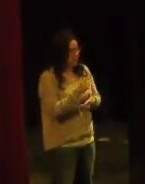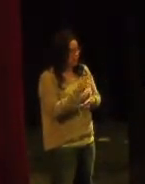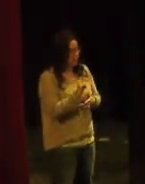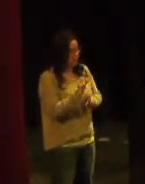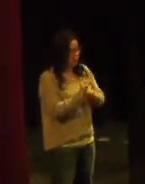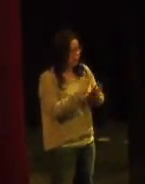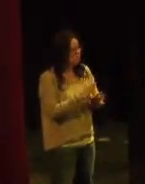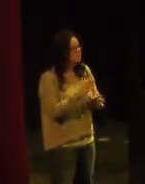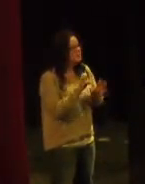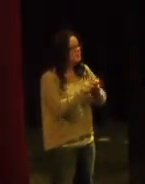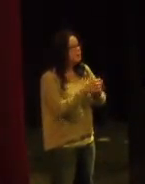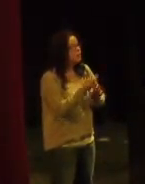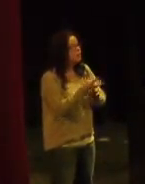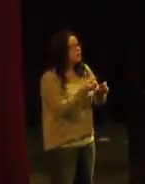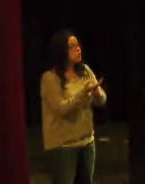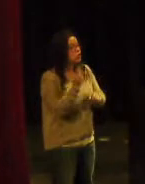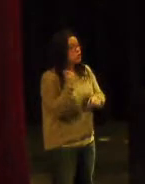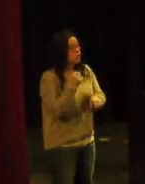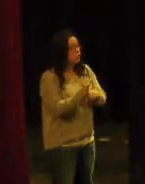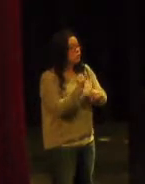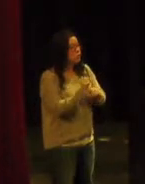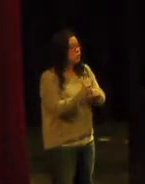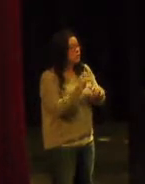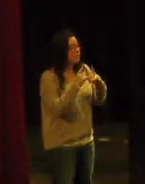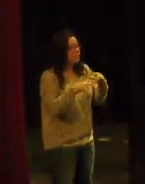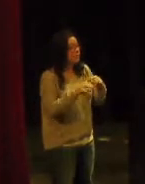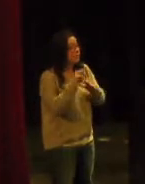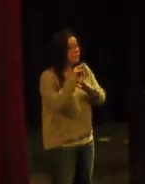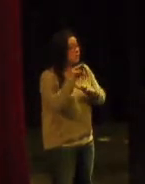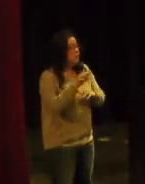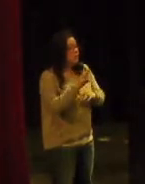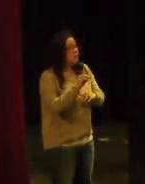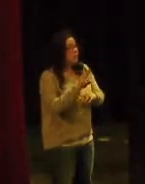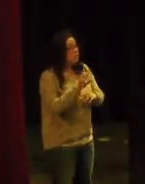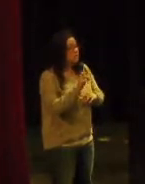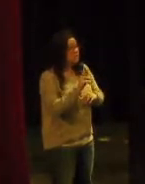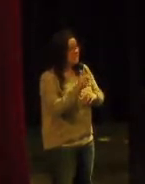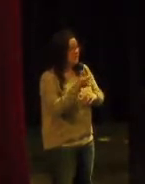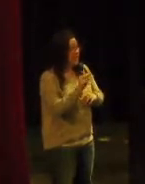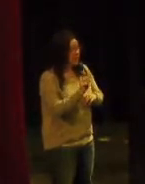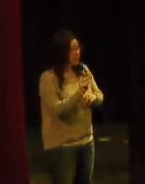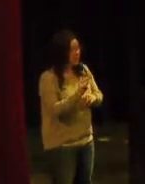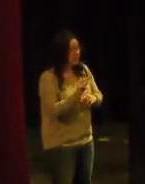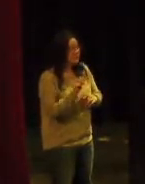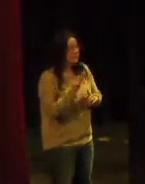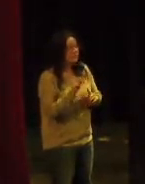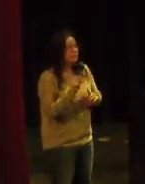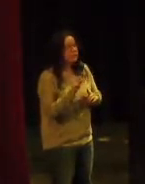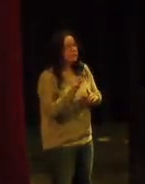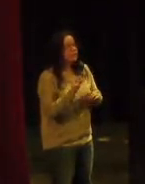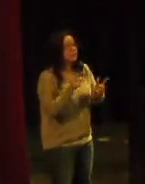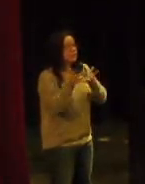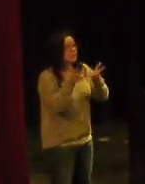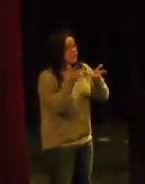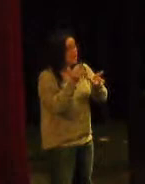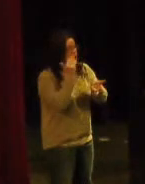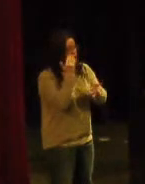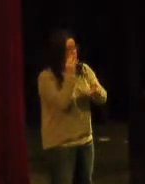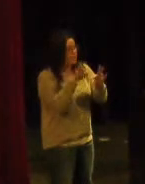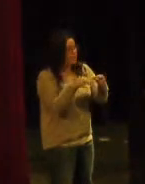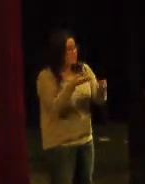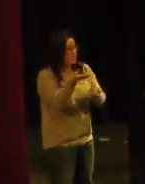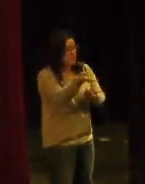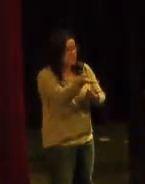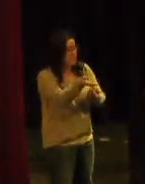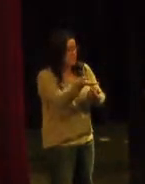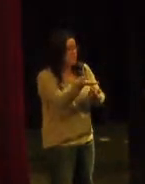working at a camp up north of Muskegon and got to know a family up there